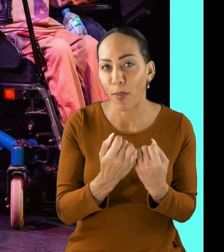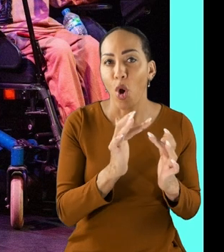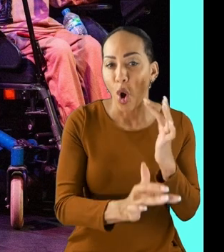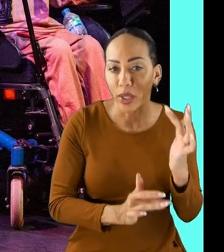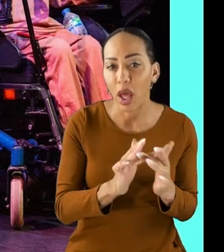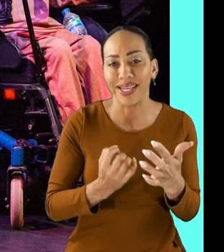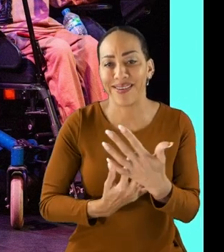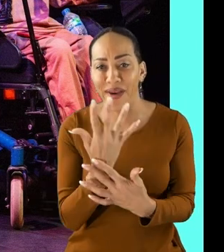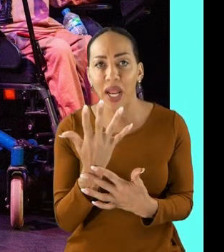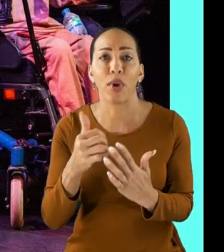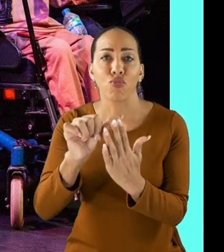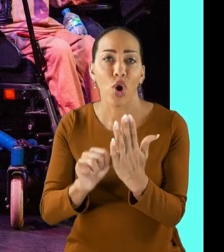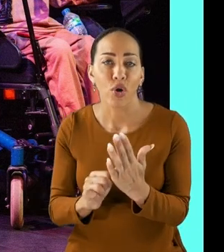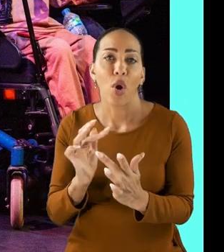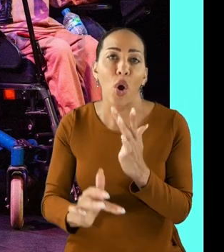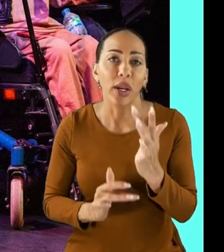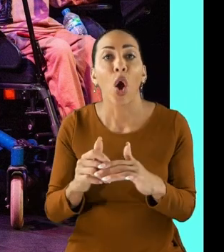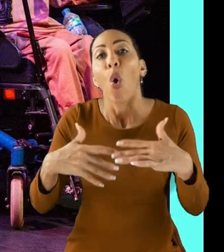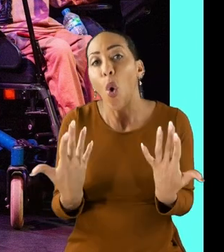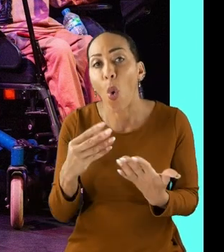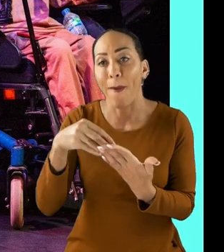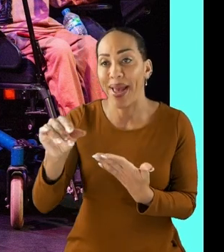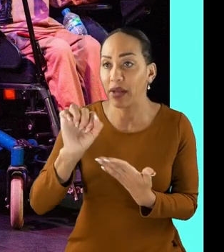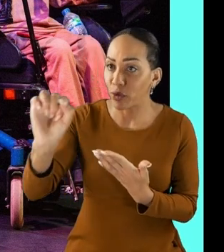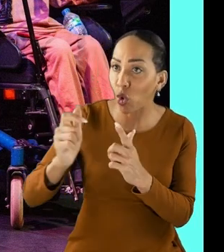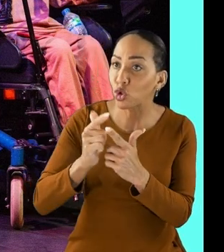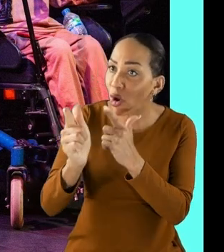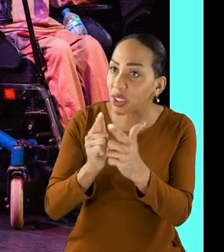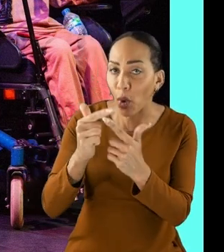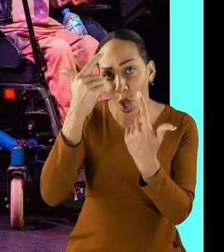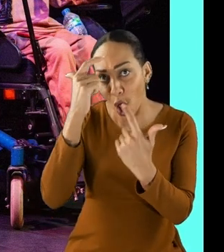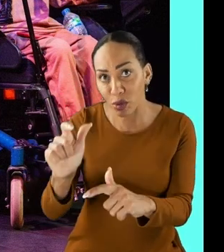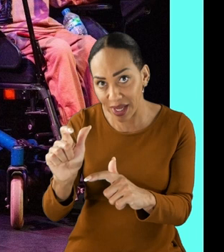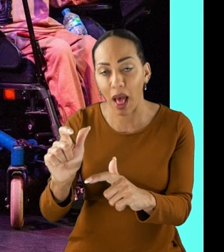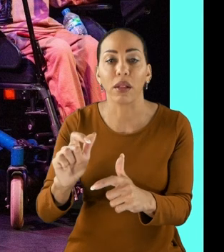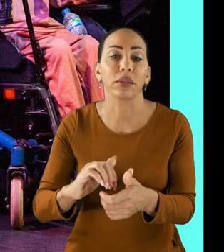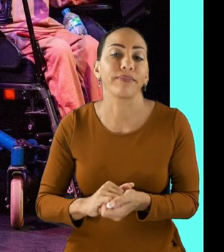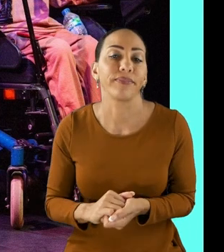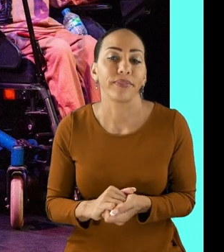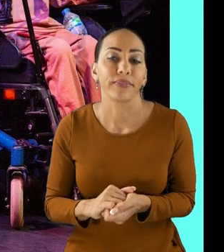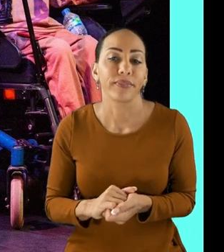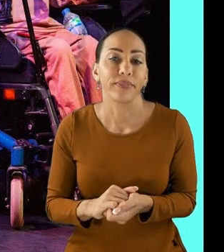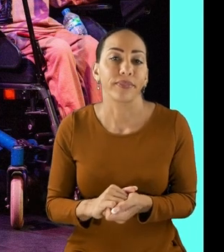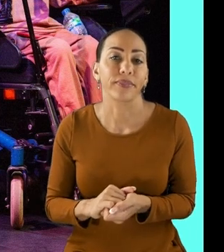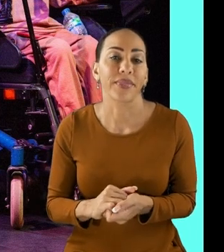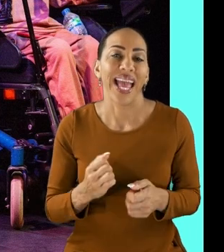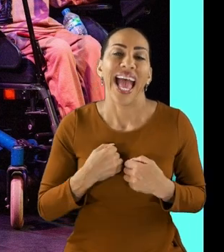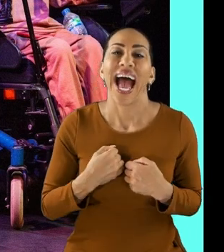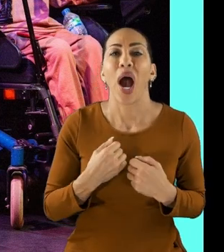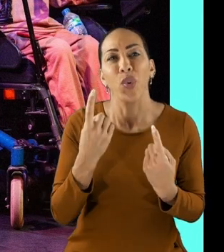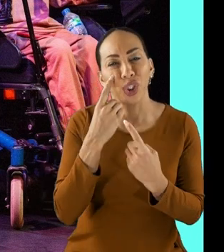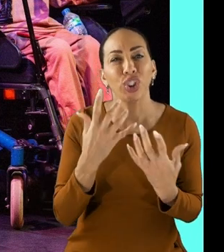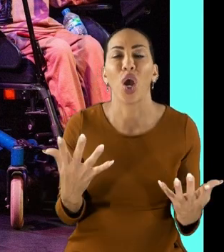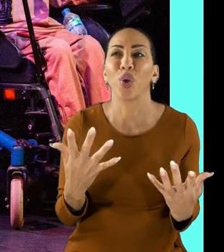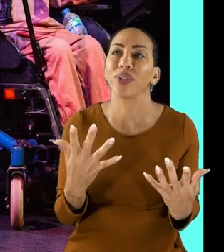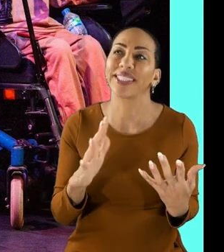are either online or we're paying people's transport and hotels. Our shows, it's difficult. We don't live stream because we